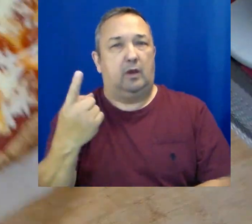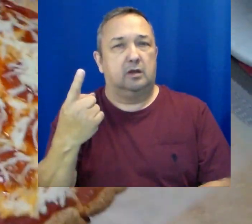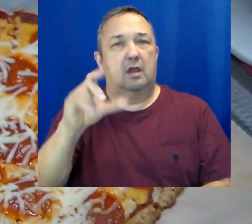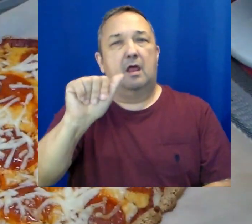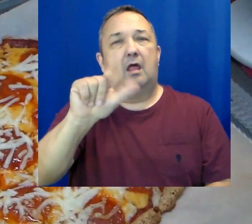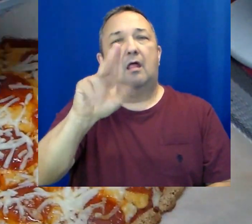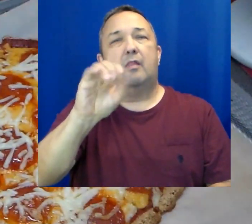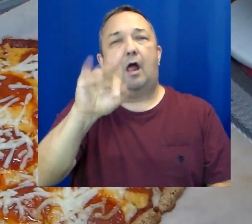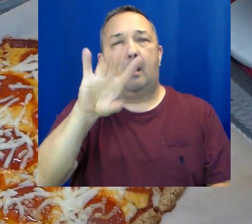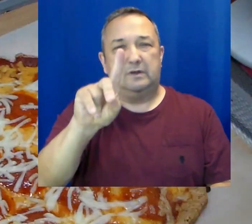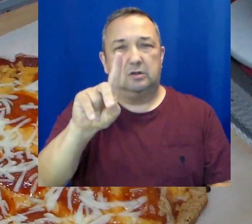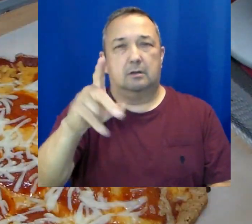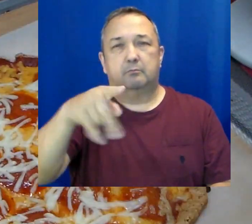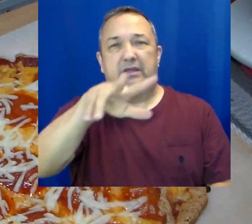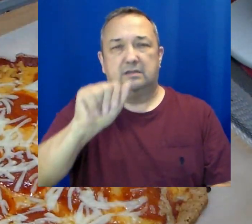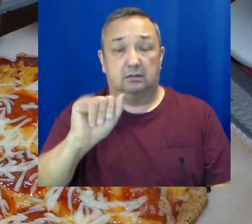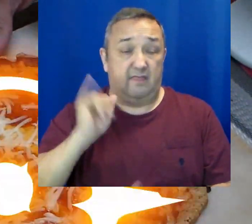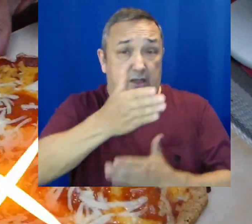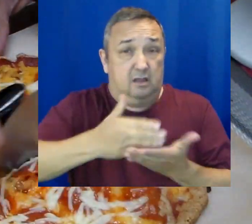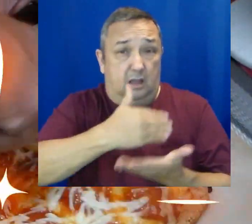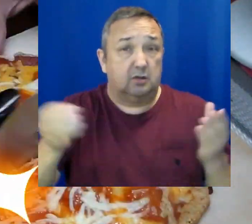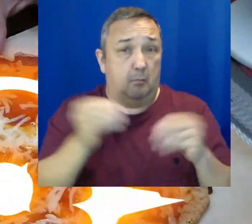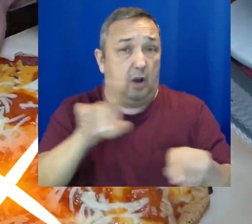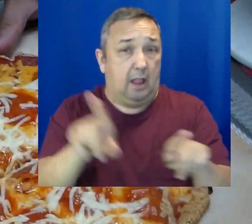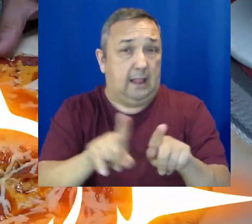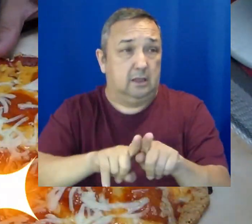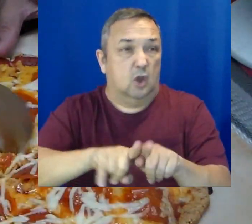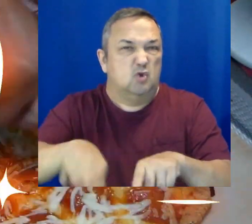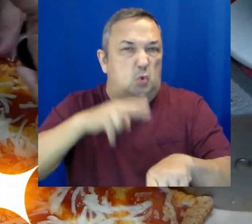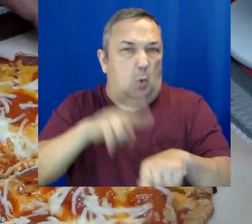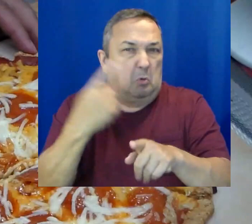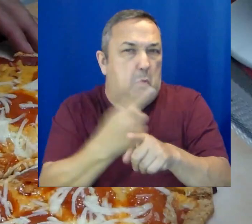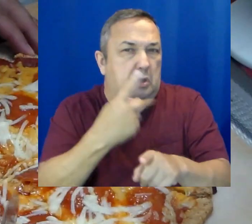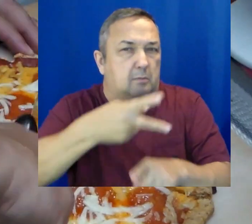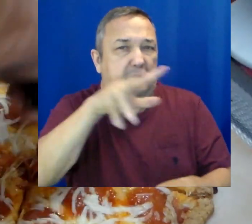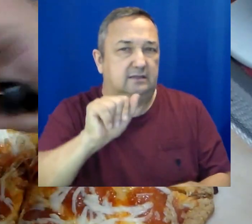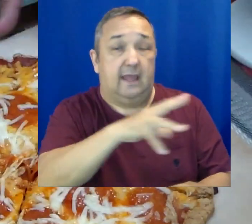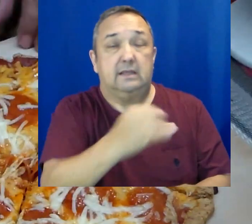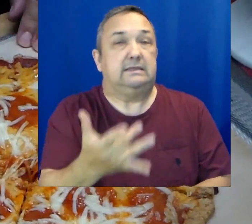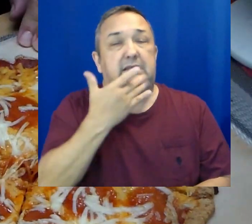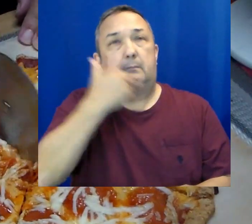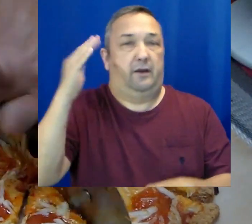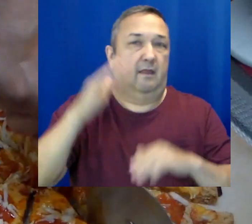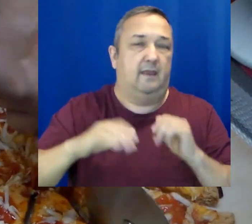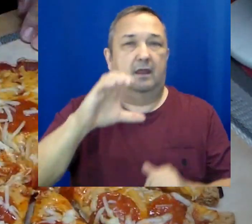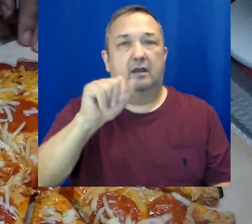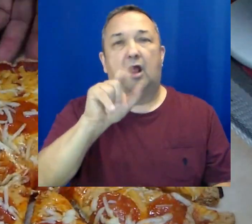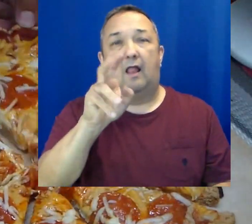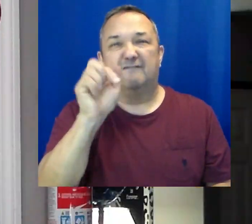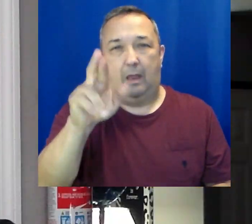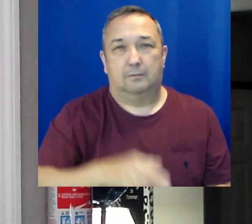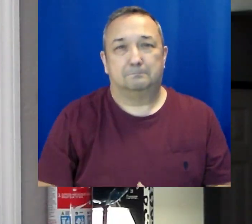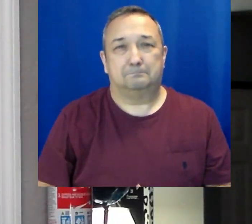almond crust pizza. This pizza cuts and looks a lot more like a regular pizza, and it certainly tastes a lot